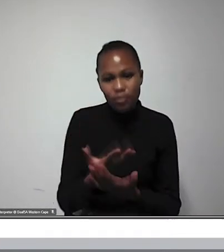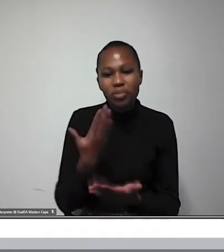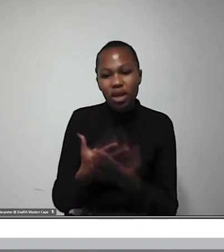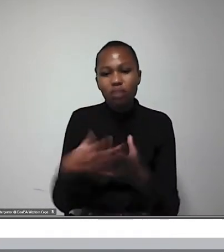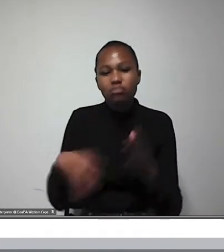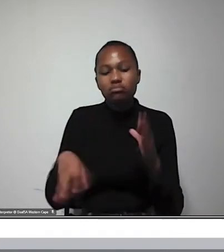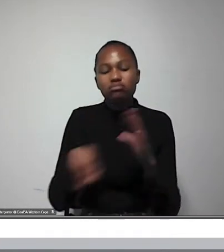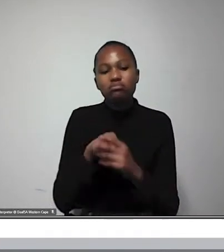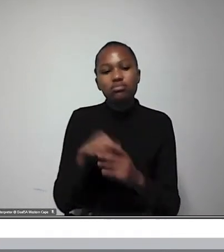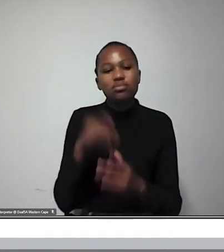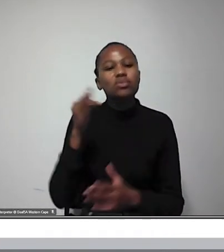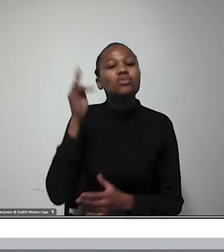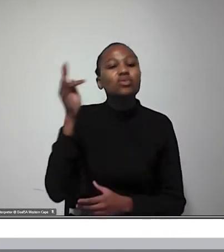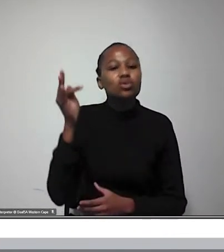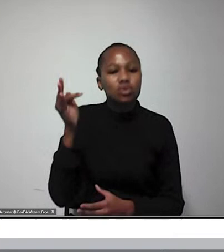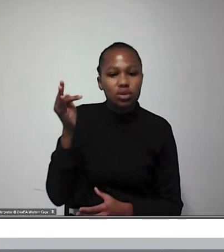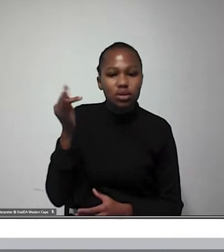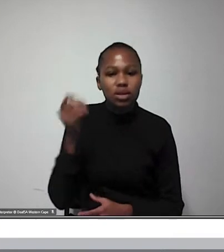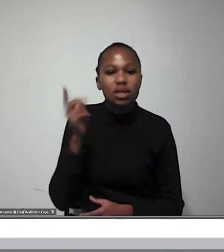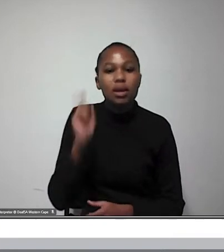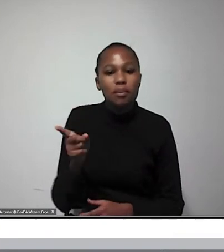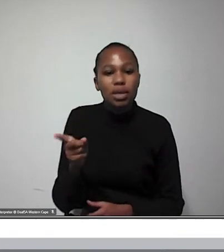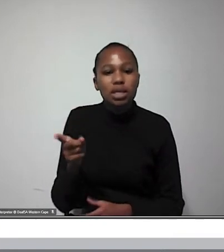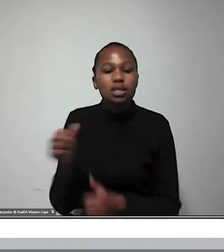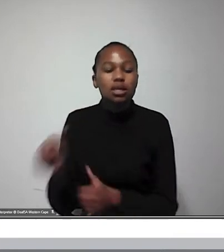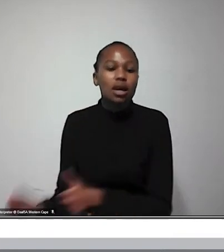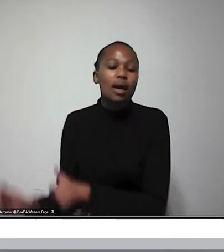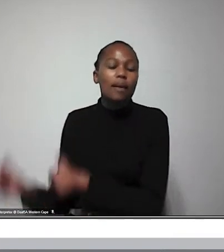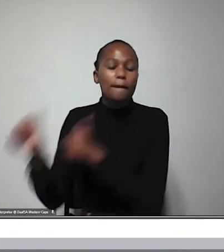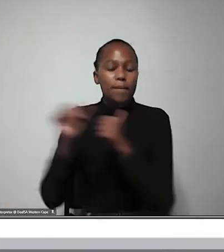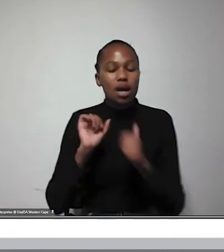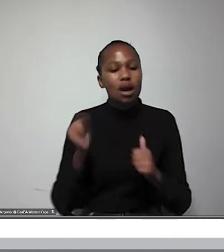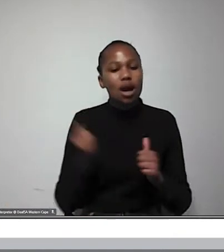not, then they should come back to our committee.